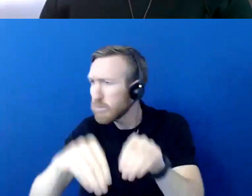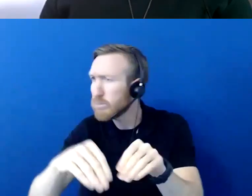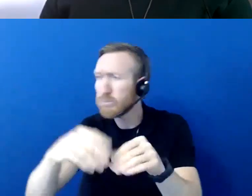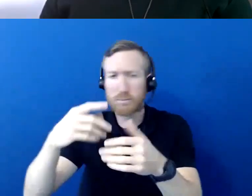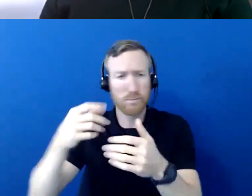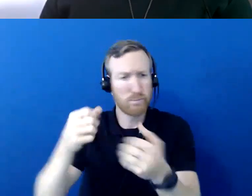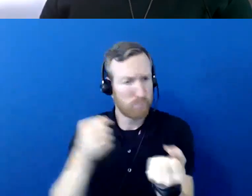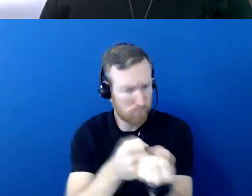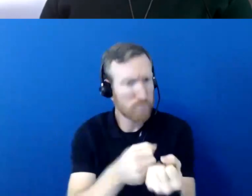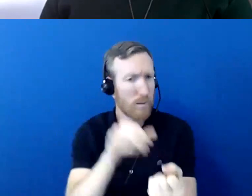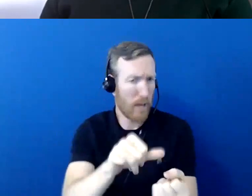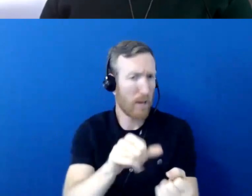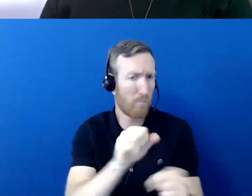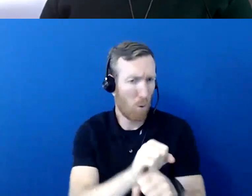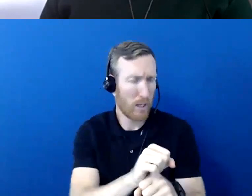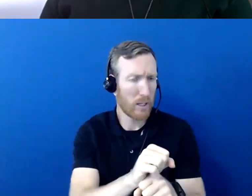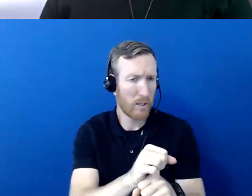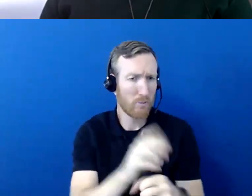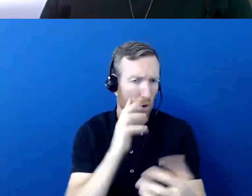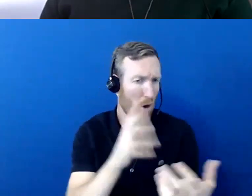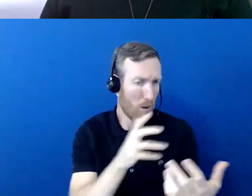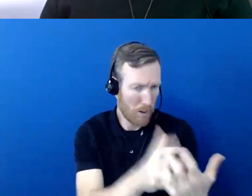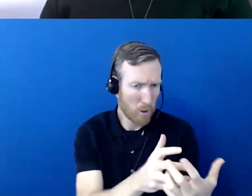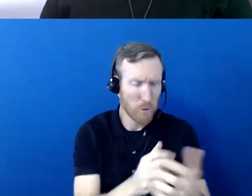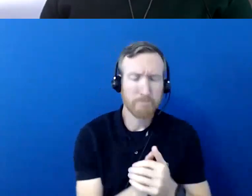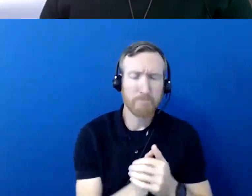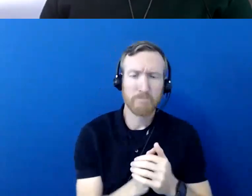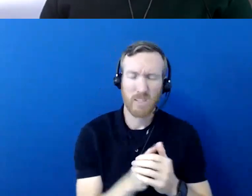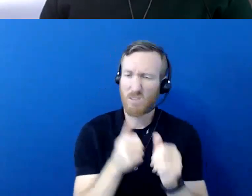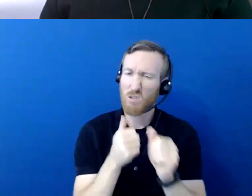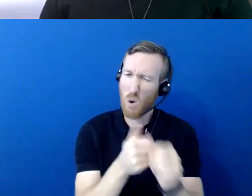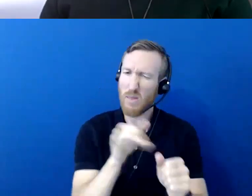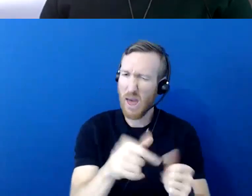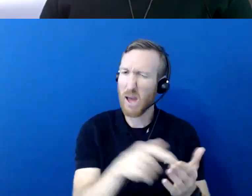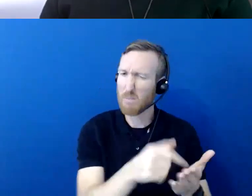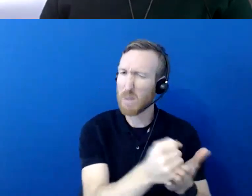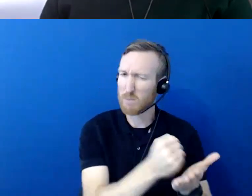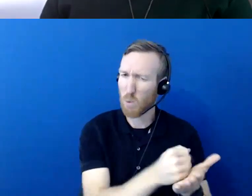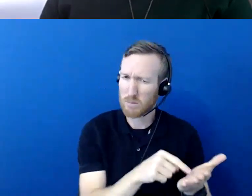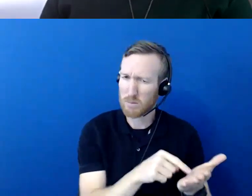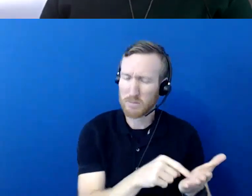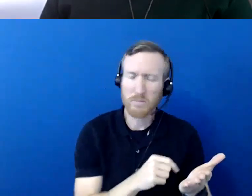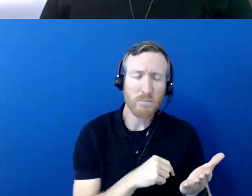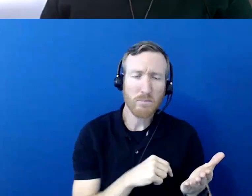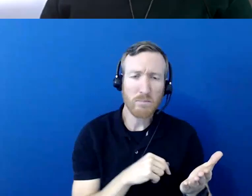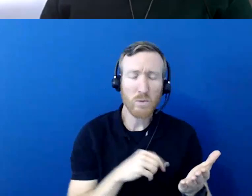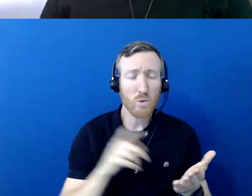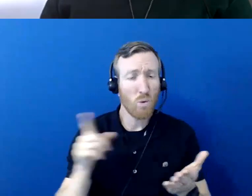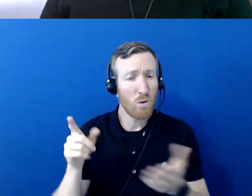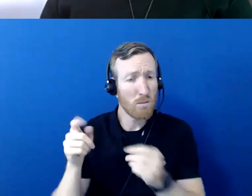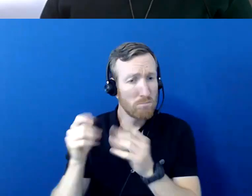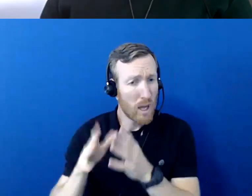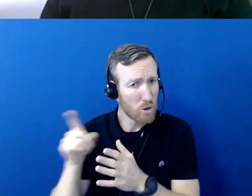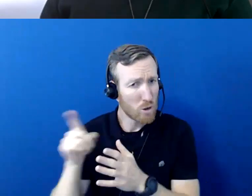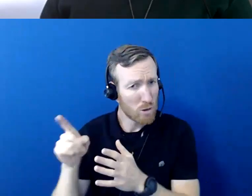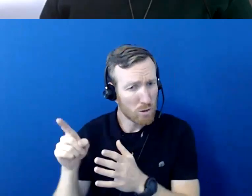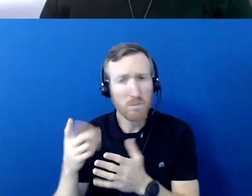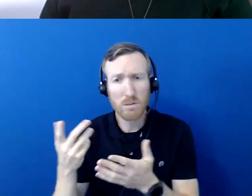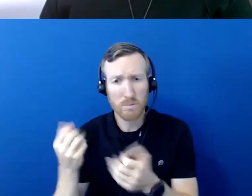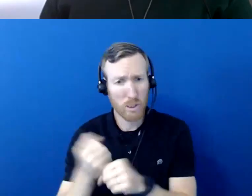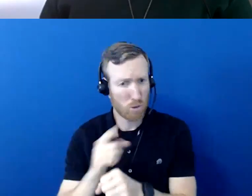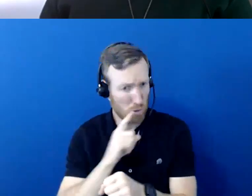implemented according to the agreement. And the role of the manager is to be there to